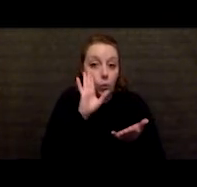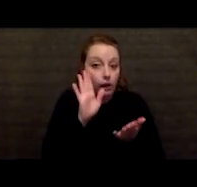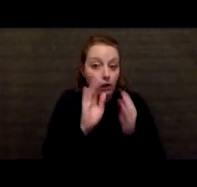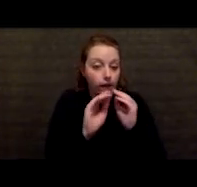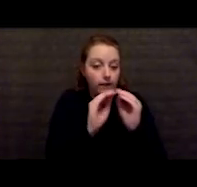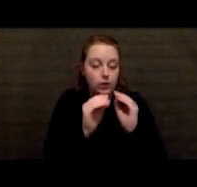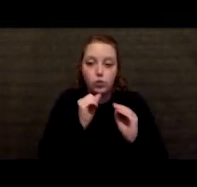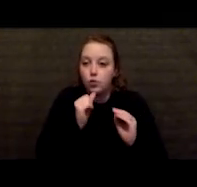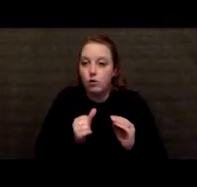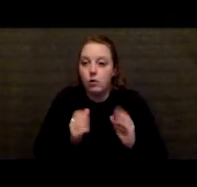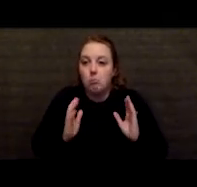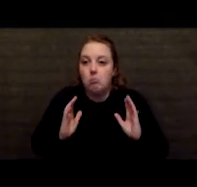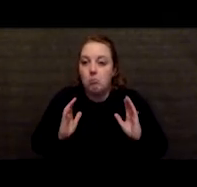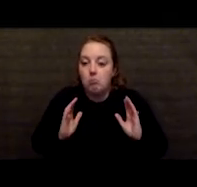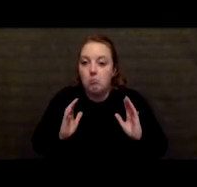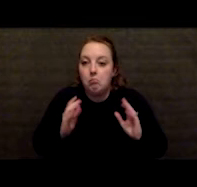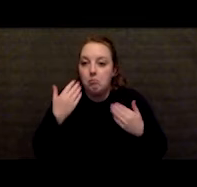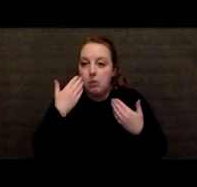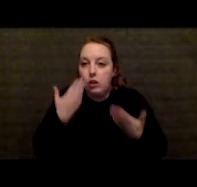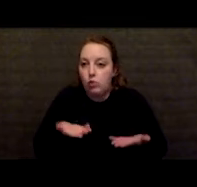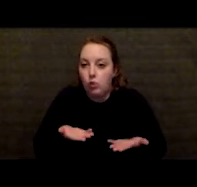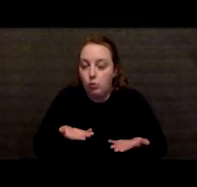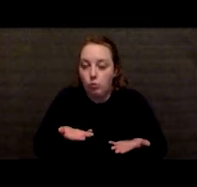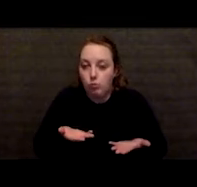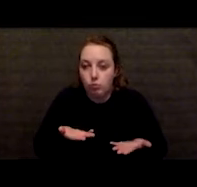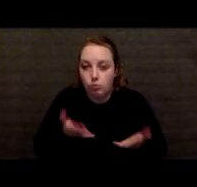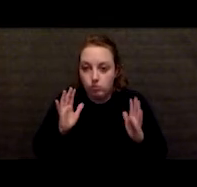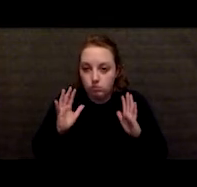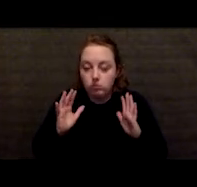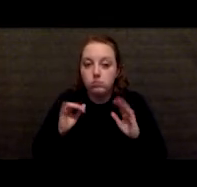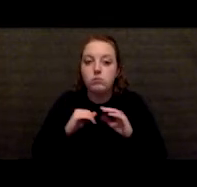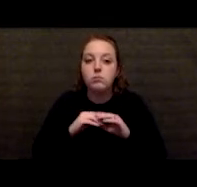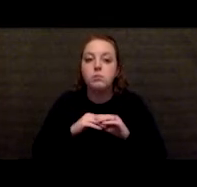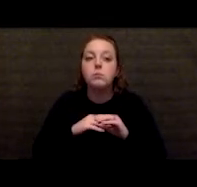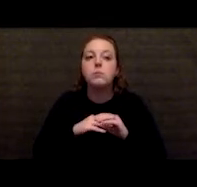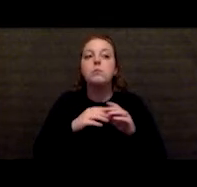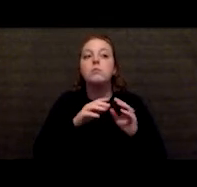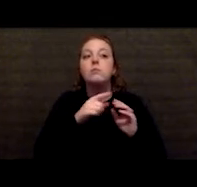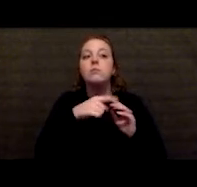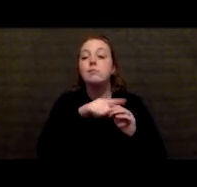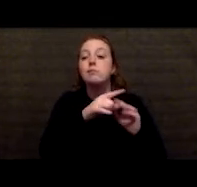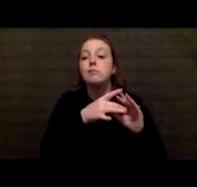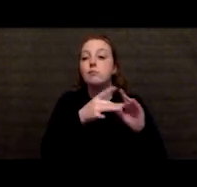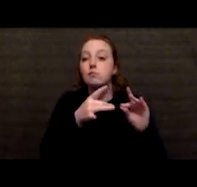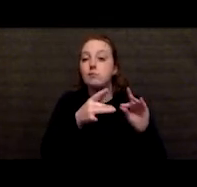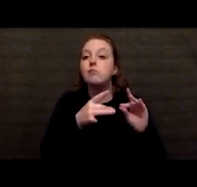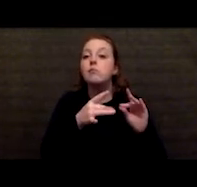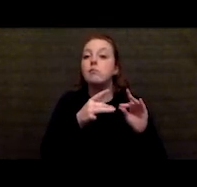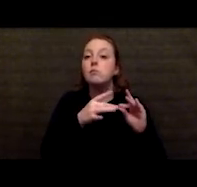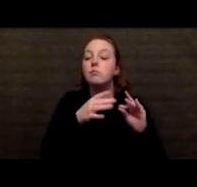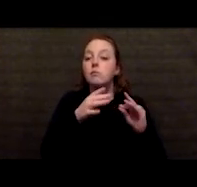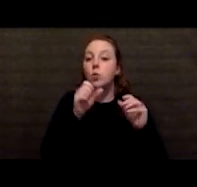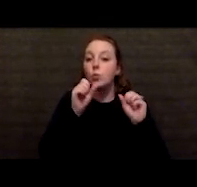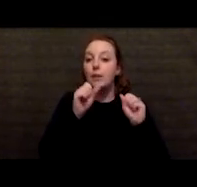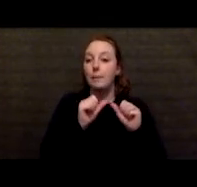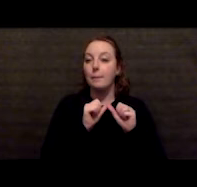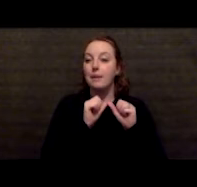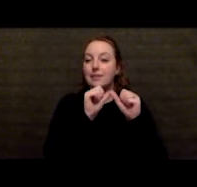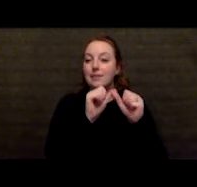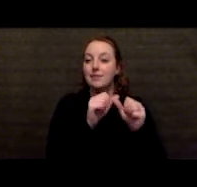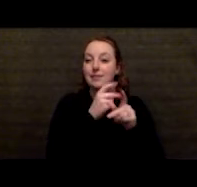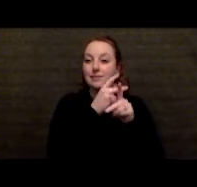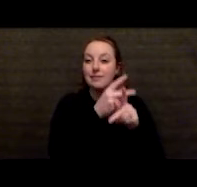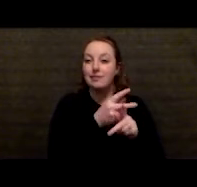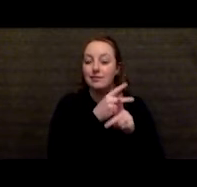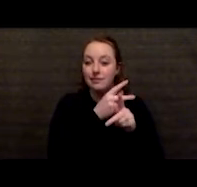that that's the accurate presentation of it. I think they're saying we would maintain it because of the investment